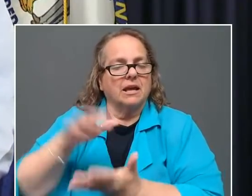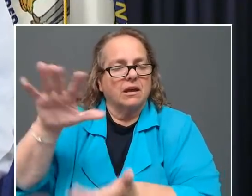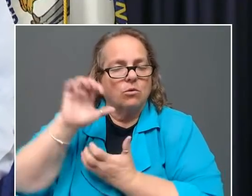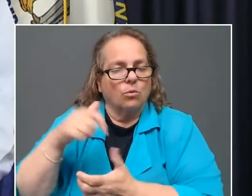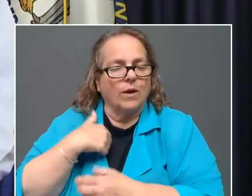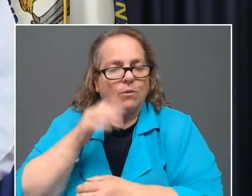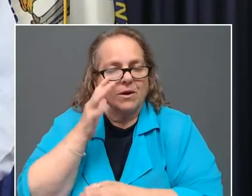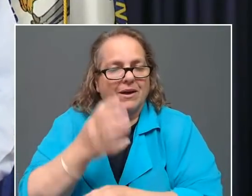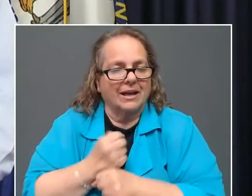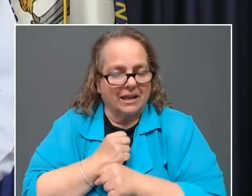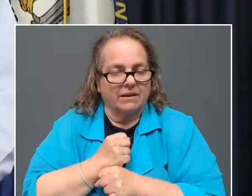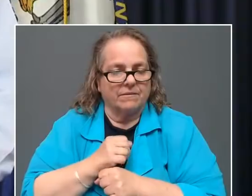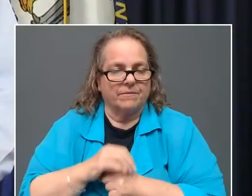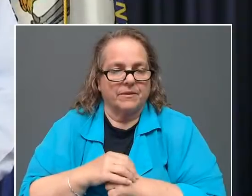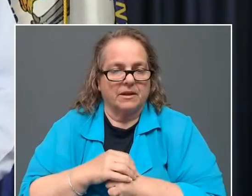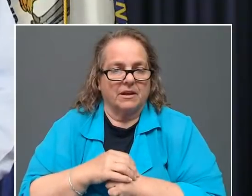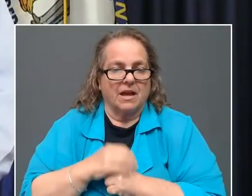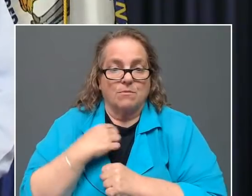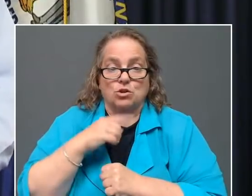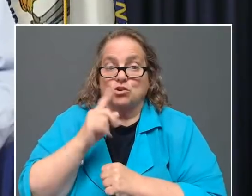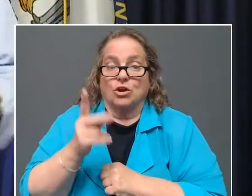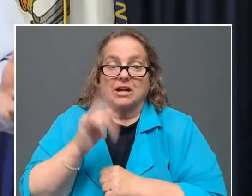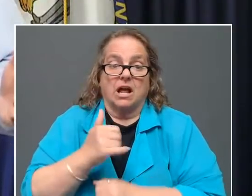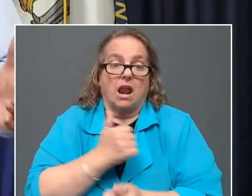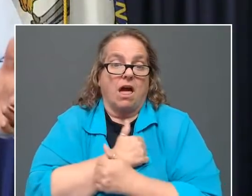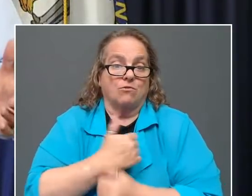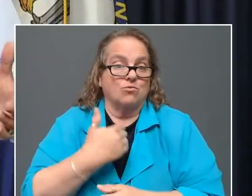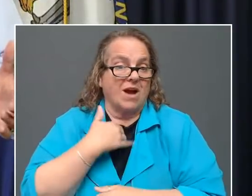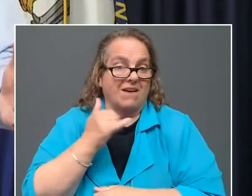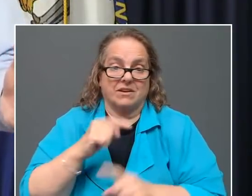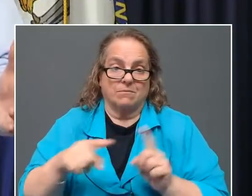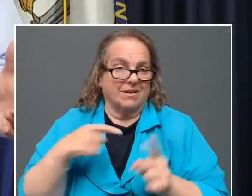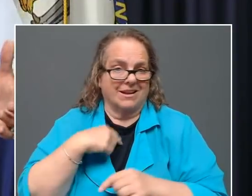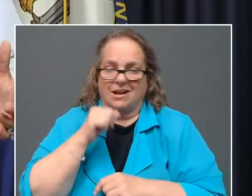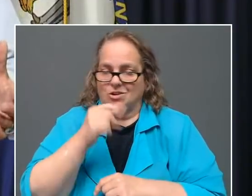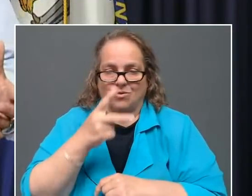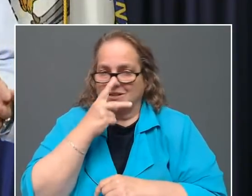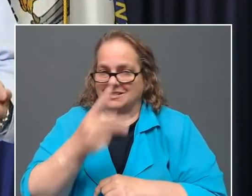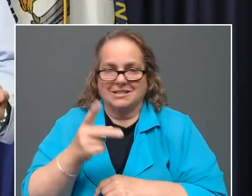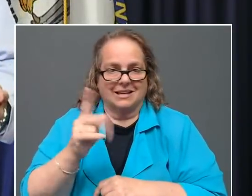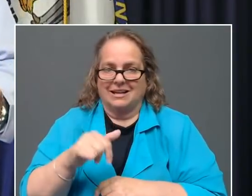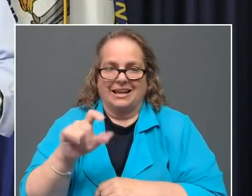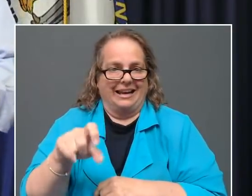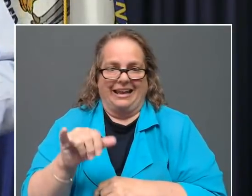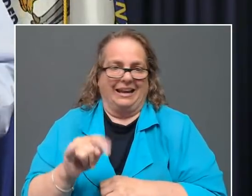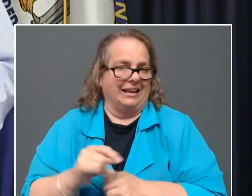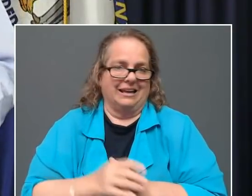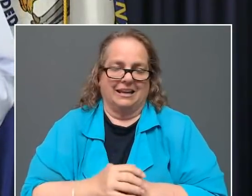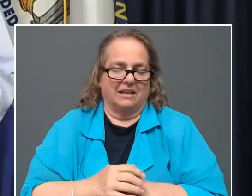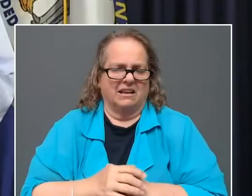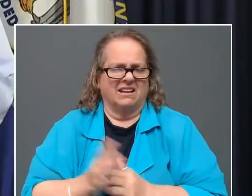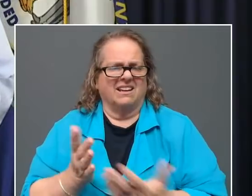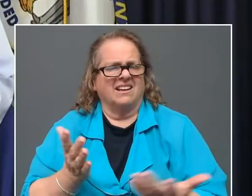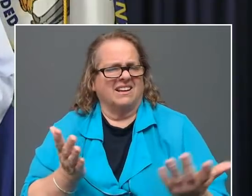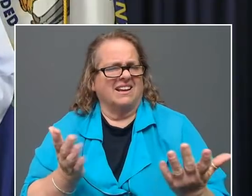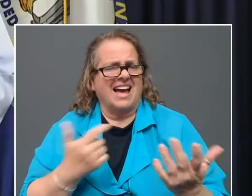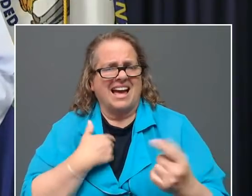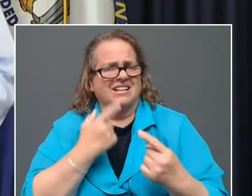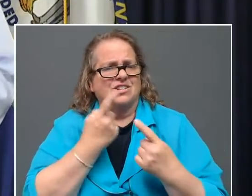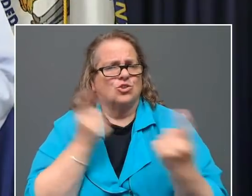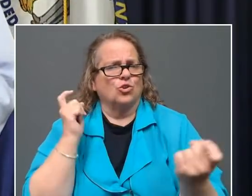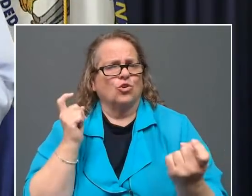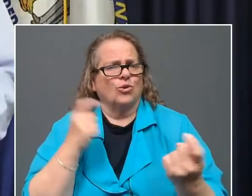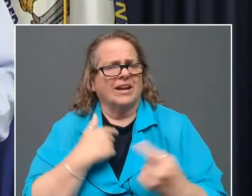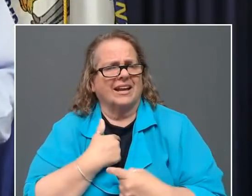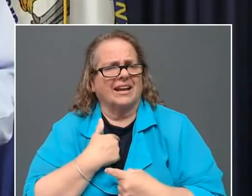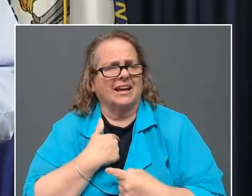sure they'll love to have it, but I don't see that they needed it. I disagree. It's a question of, do you want a long, difficult recession that